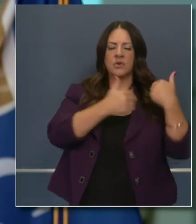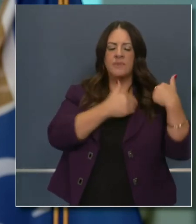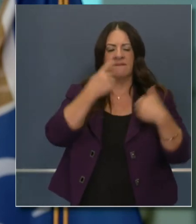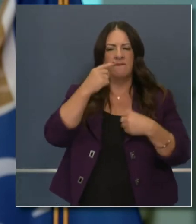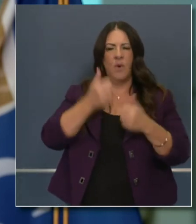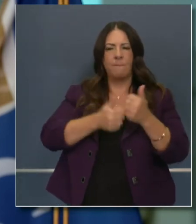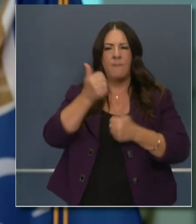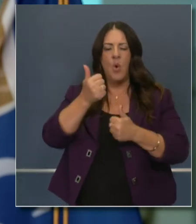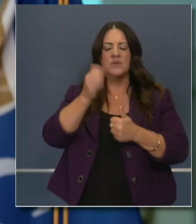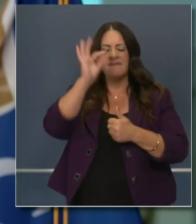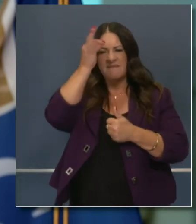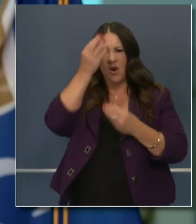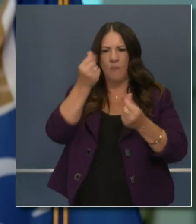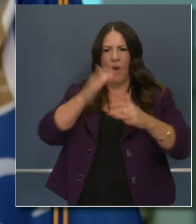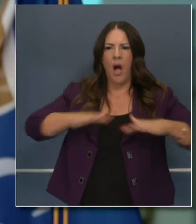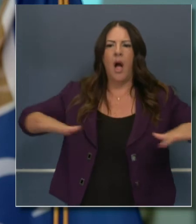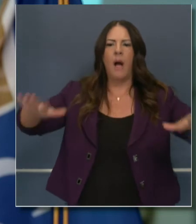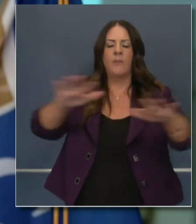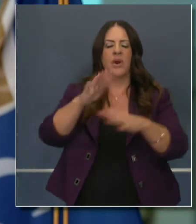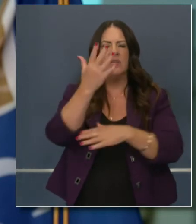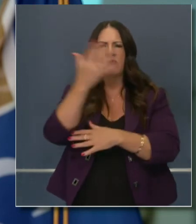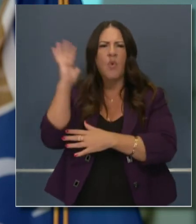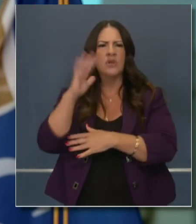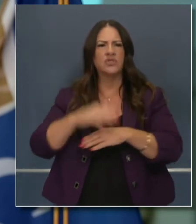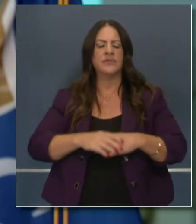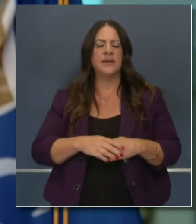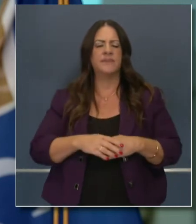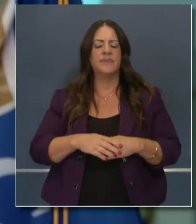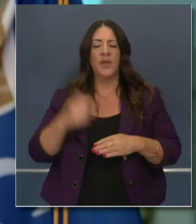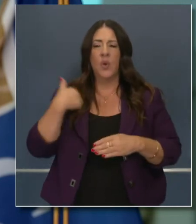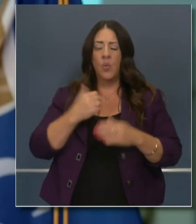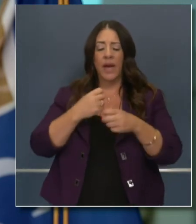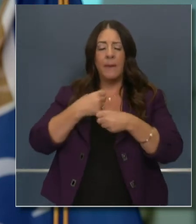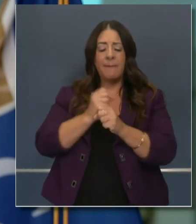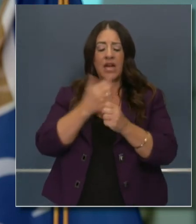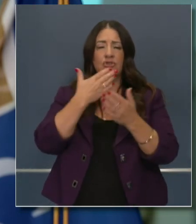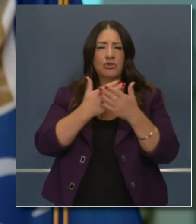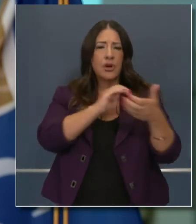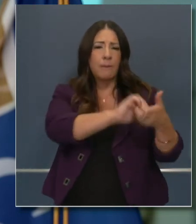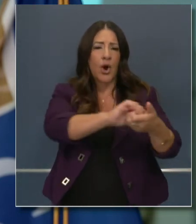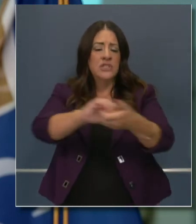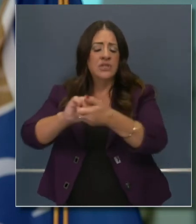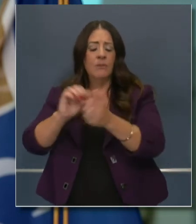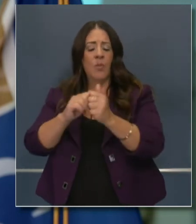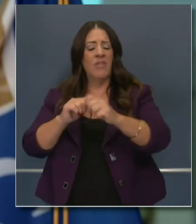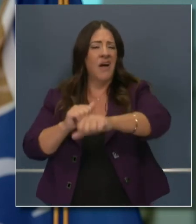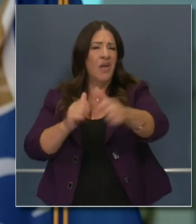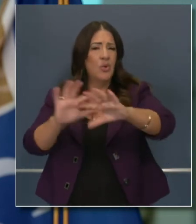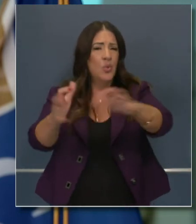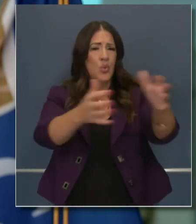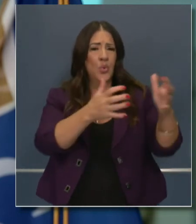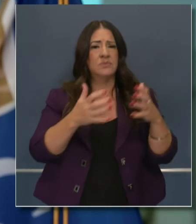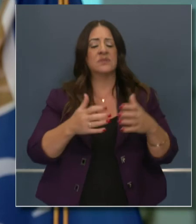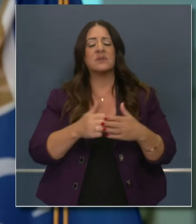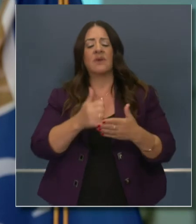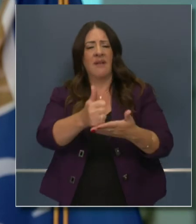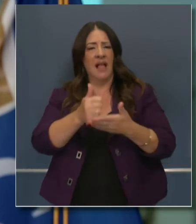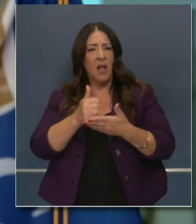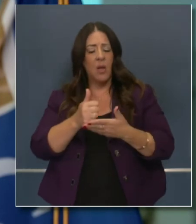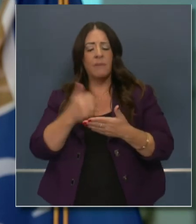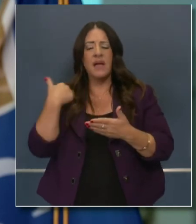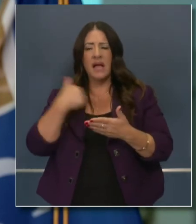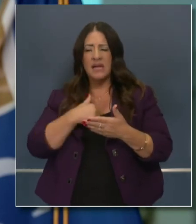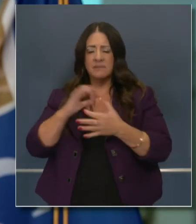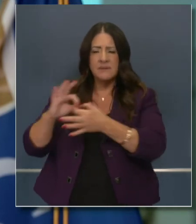federal lands than the federal government themselves. New partnership that is taking shape will advance a